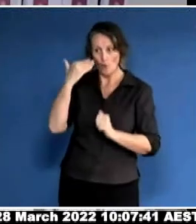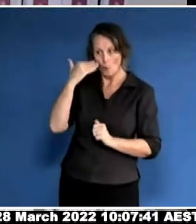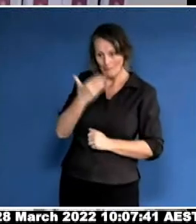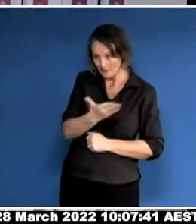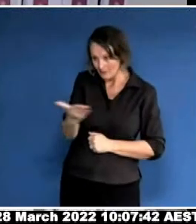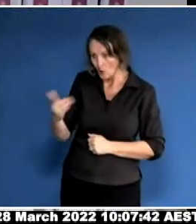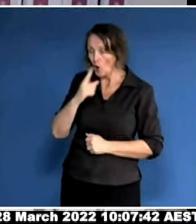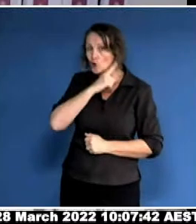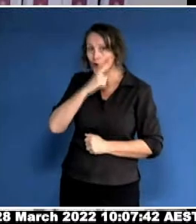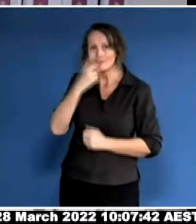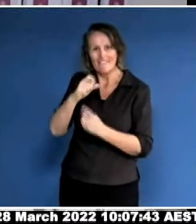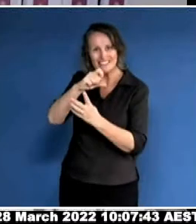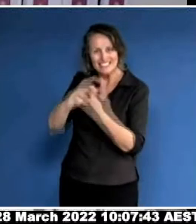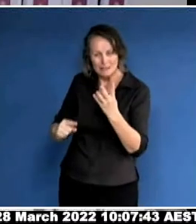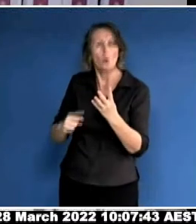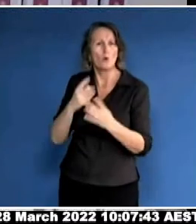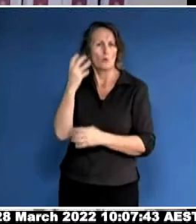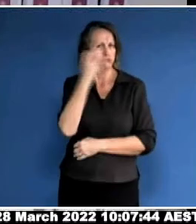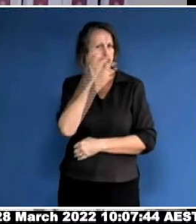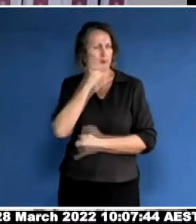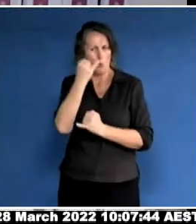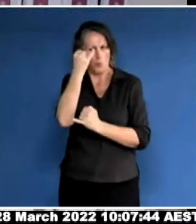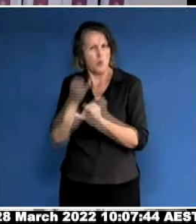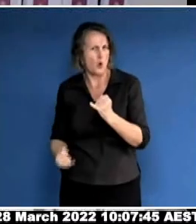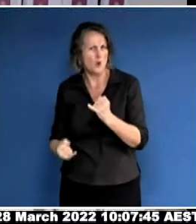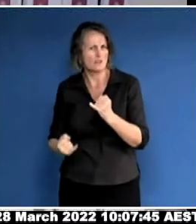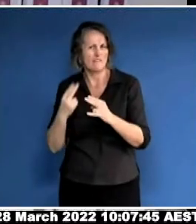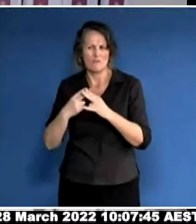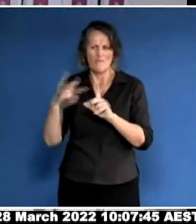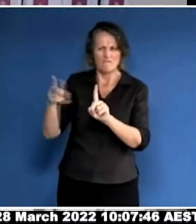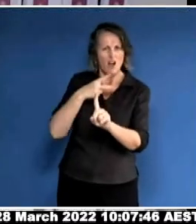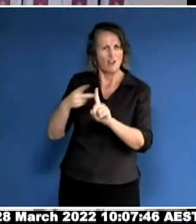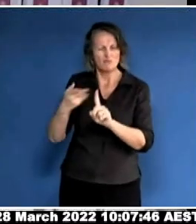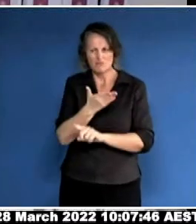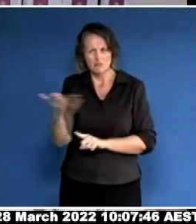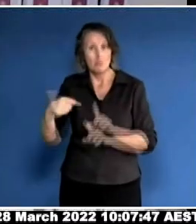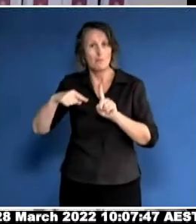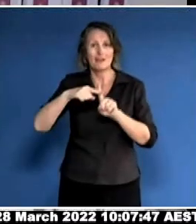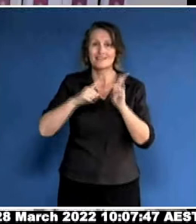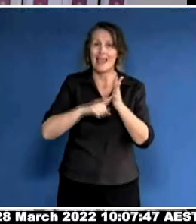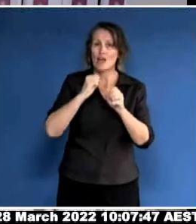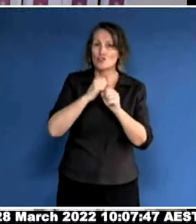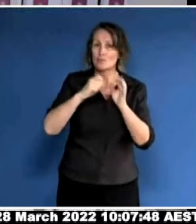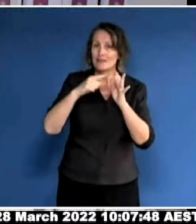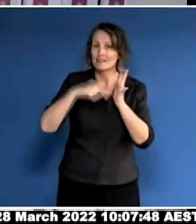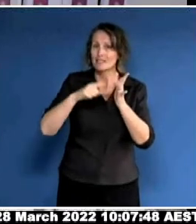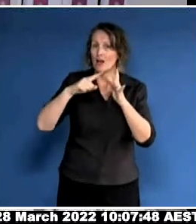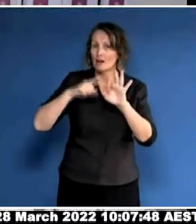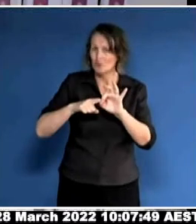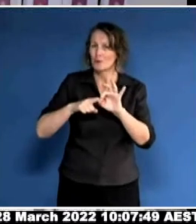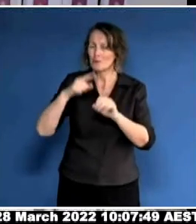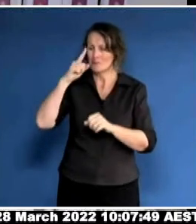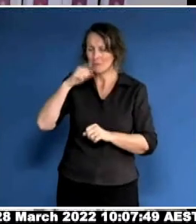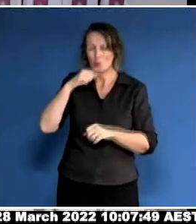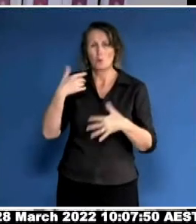with disability and at LGBTQI plus people with disability. The delegates to the 2021